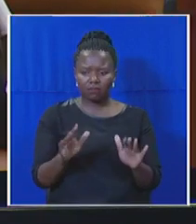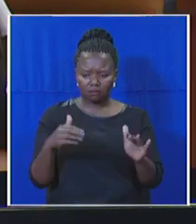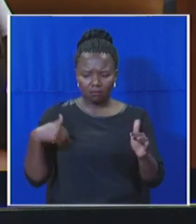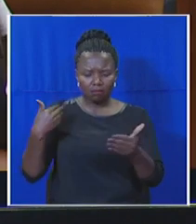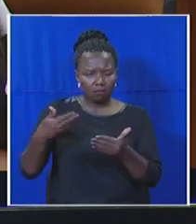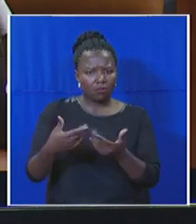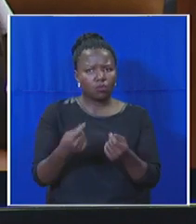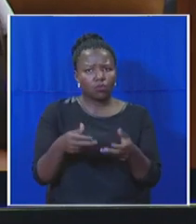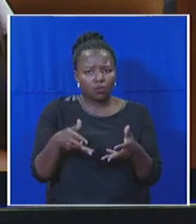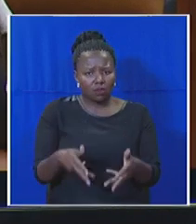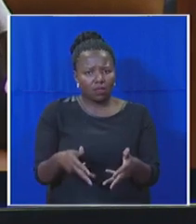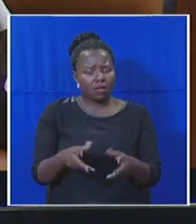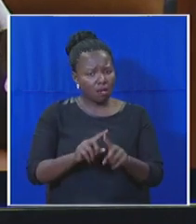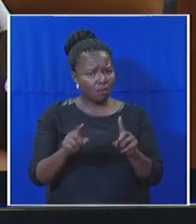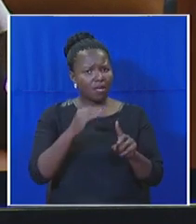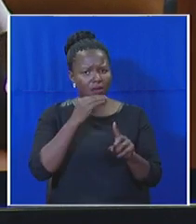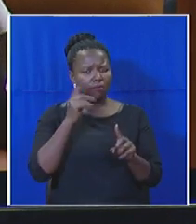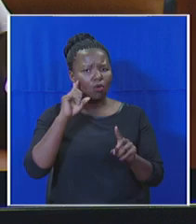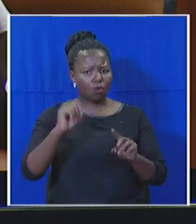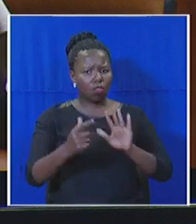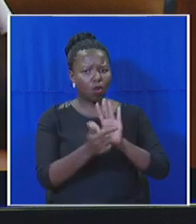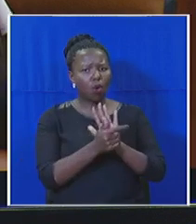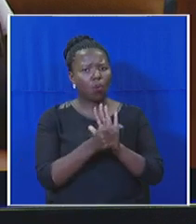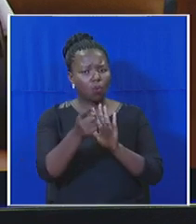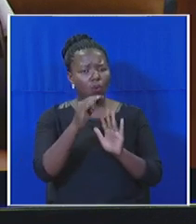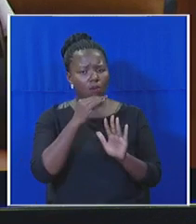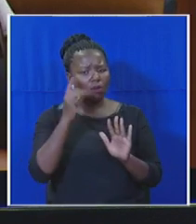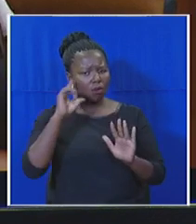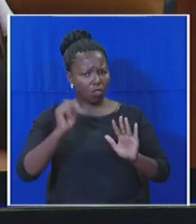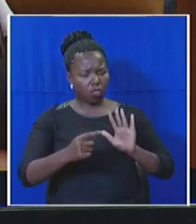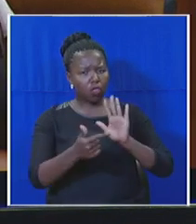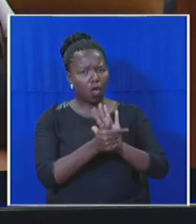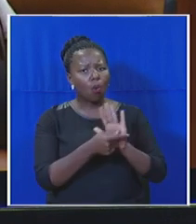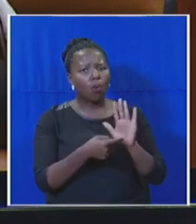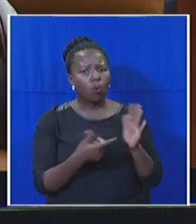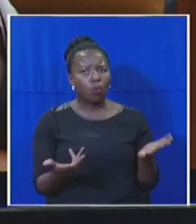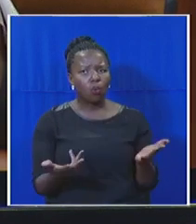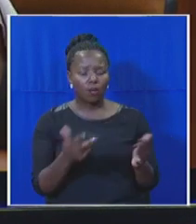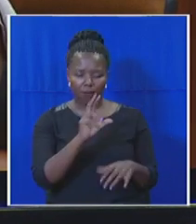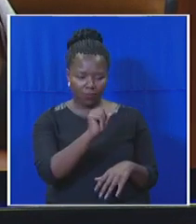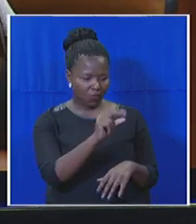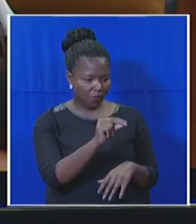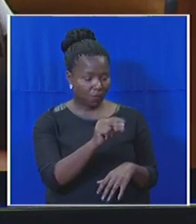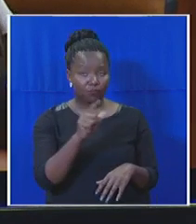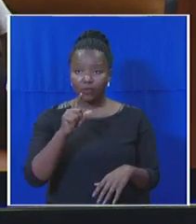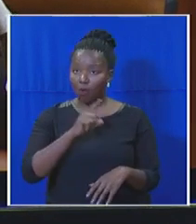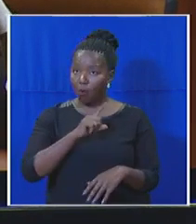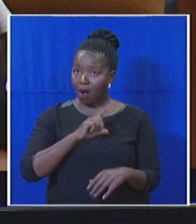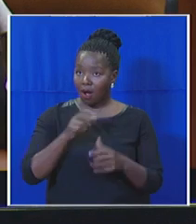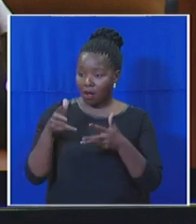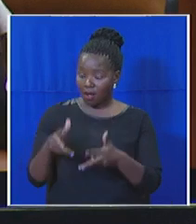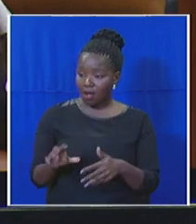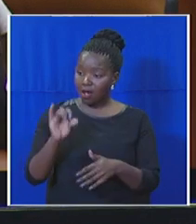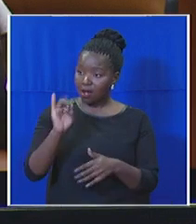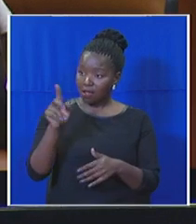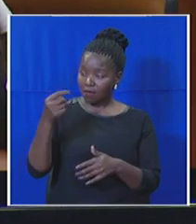the If- chair. It's illegal then. We If you have exercise, been doing illegal things we throughout, because exercise. what happens is that if we